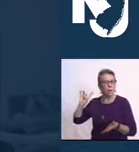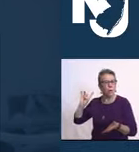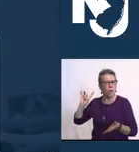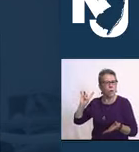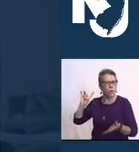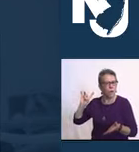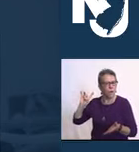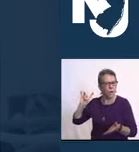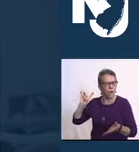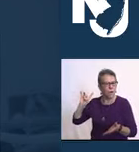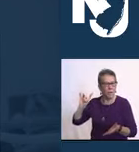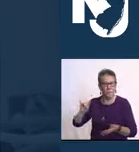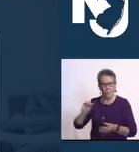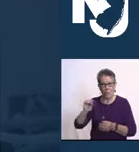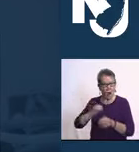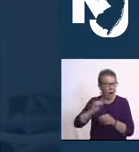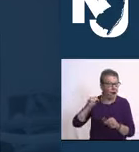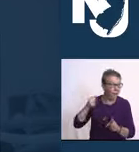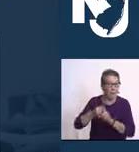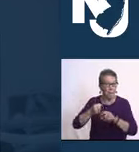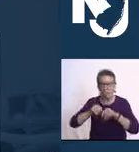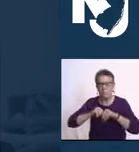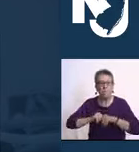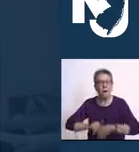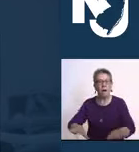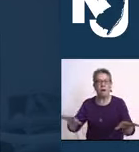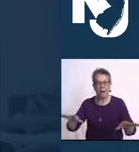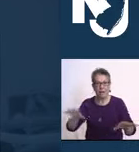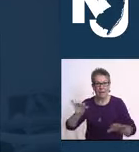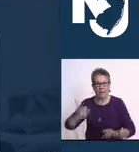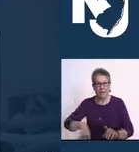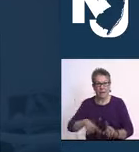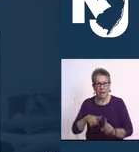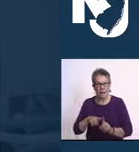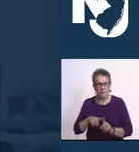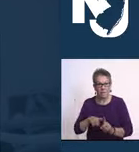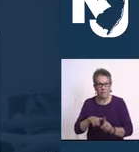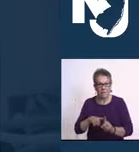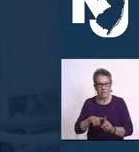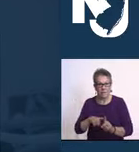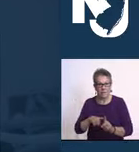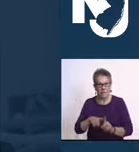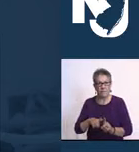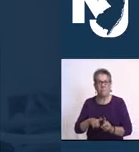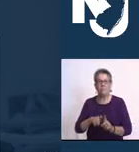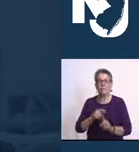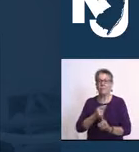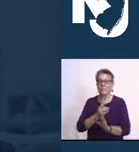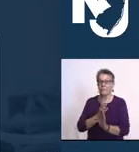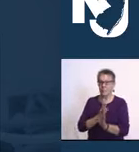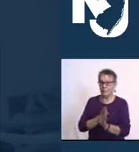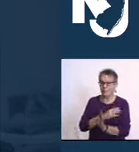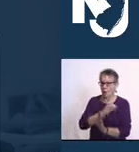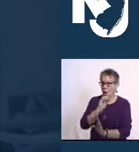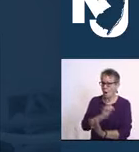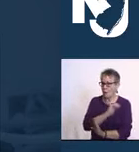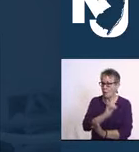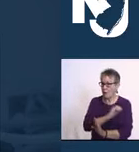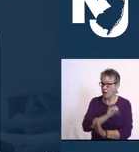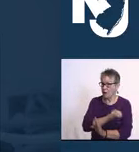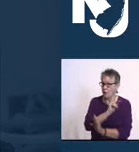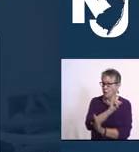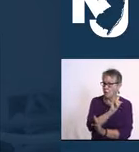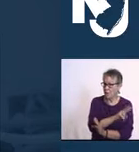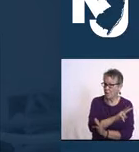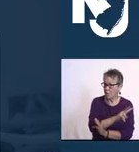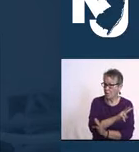to mid-November, which is pre-Omicron, these rates are 4 to 5 times higher than that period.